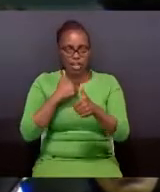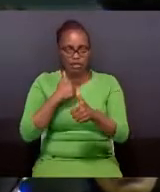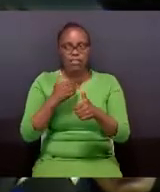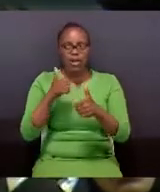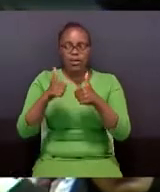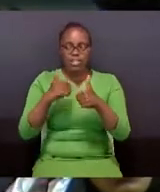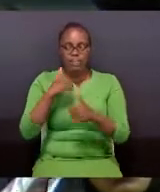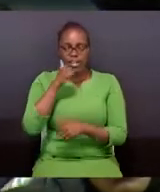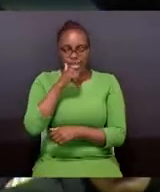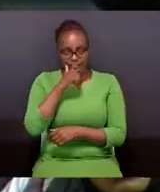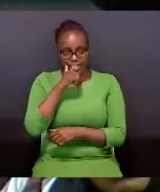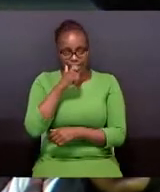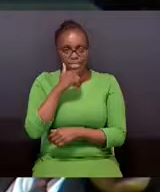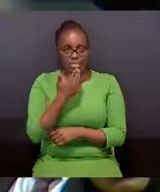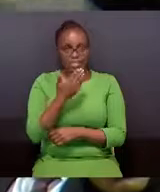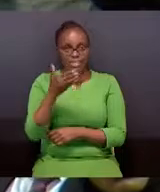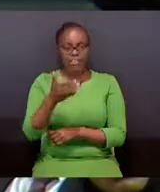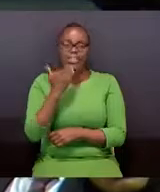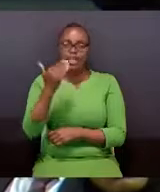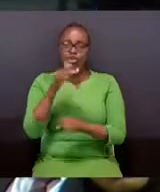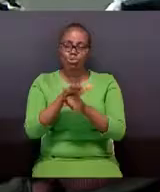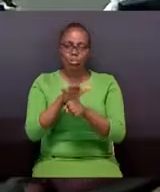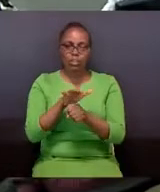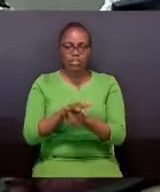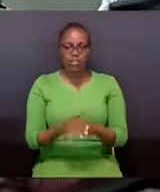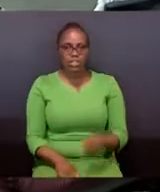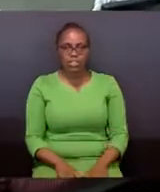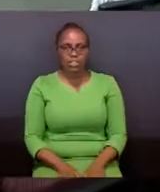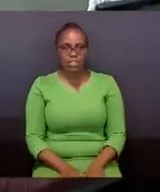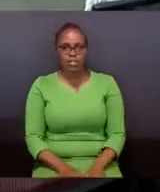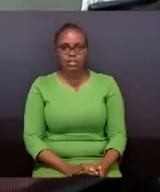has happiness? It's Africa. Thank you so much.